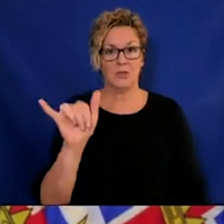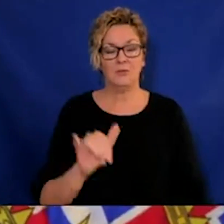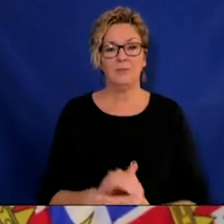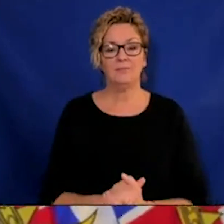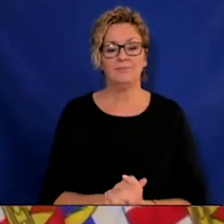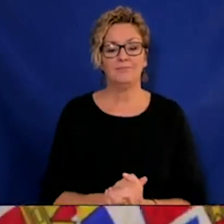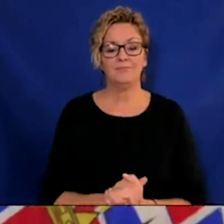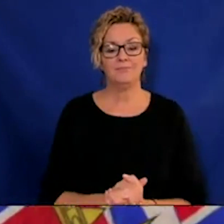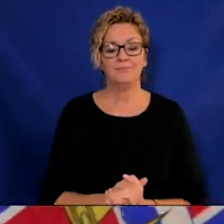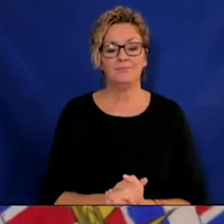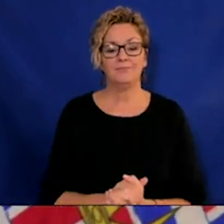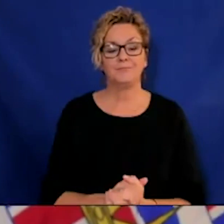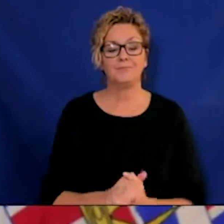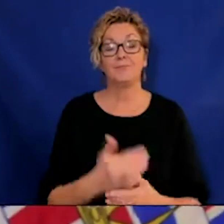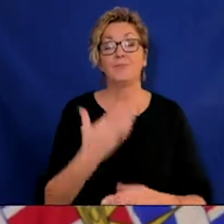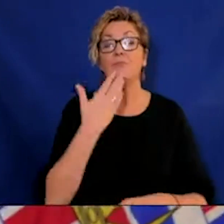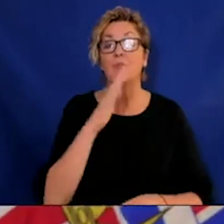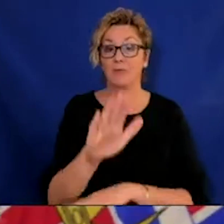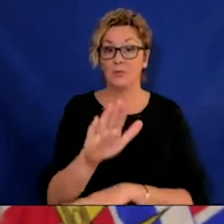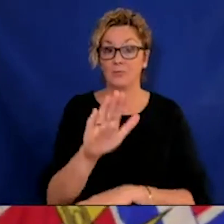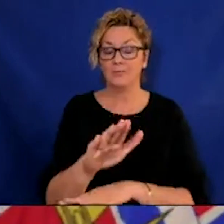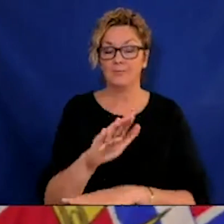Thank you very much and good afternoon.